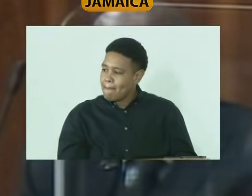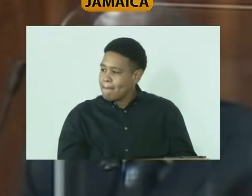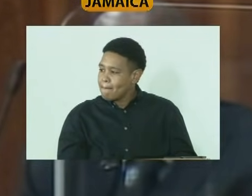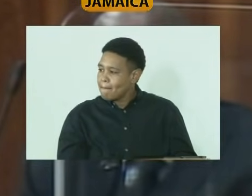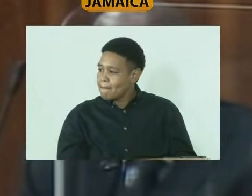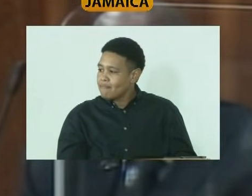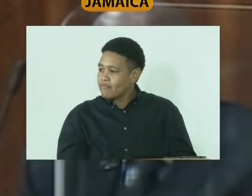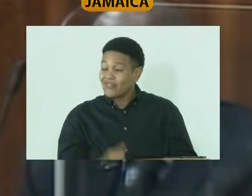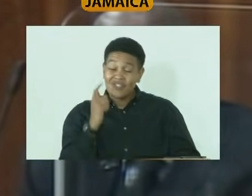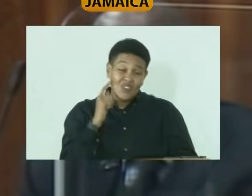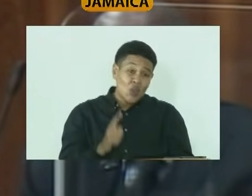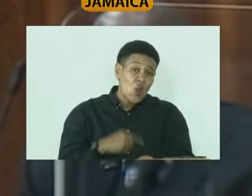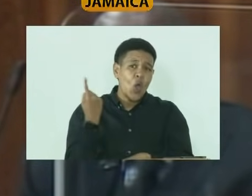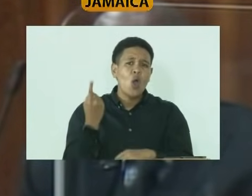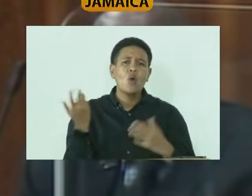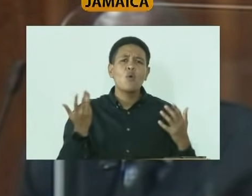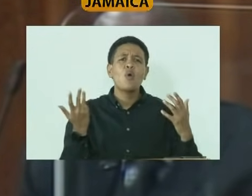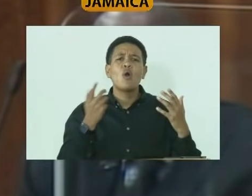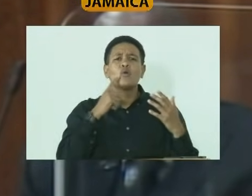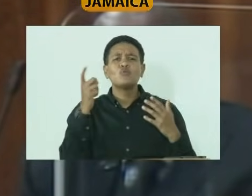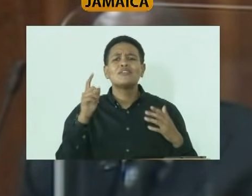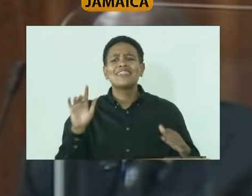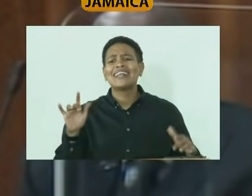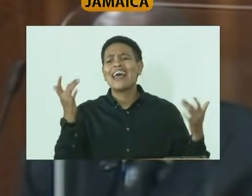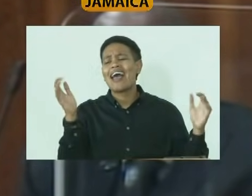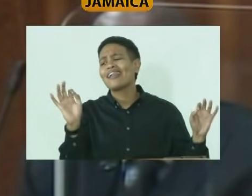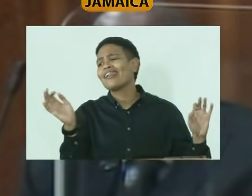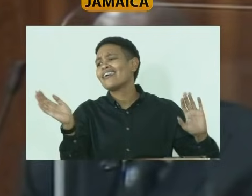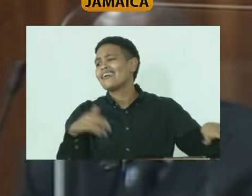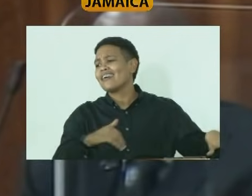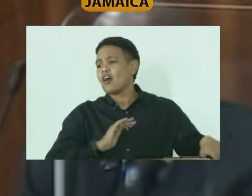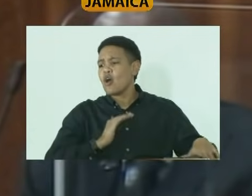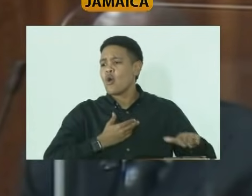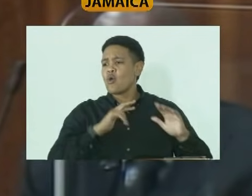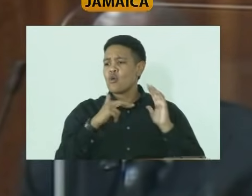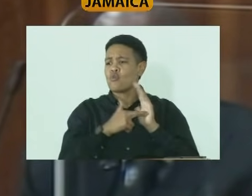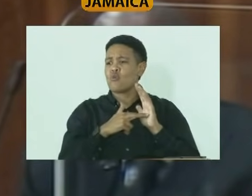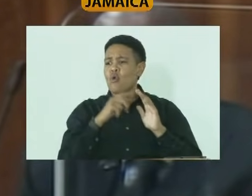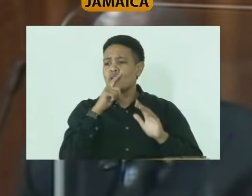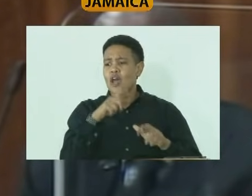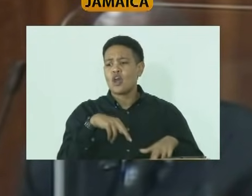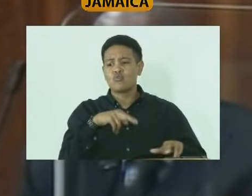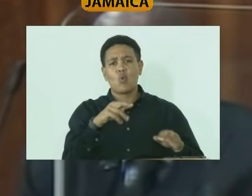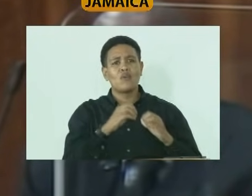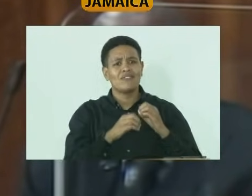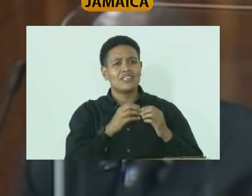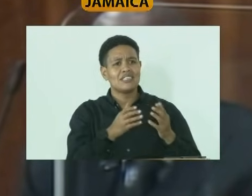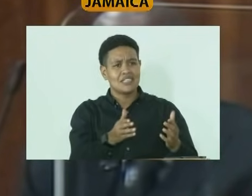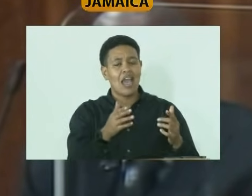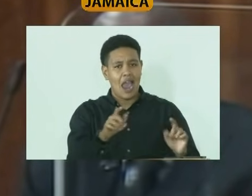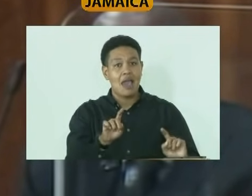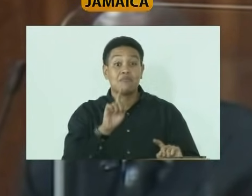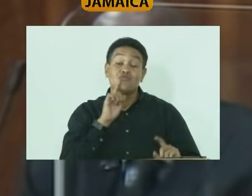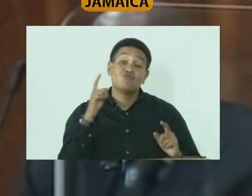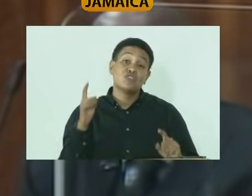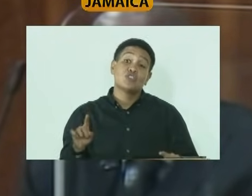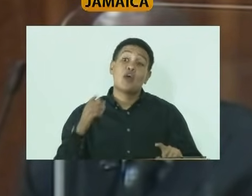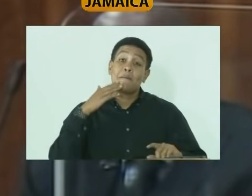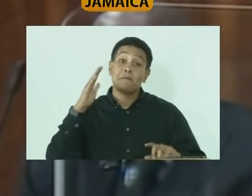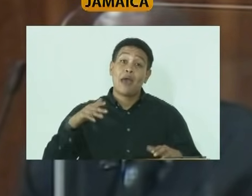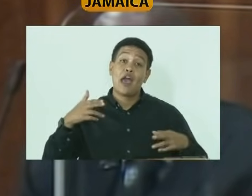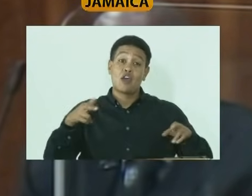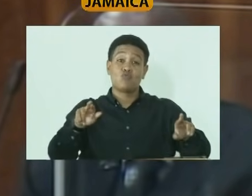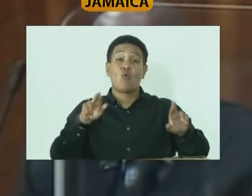For too long, scant regard has been paid to our road infrastructure, and as a result, bad roads